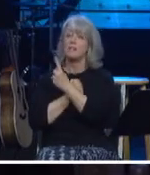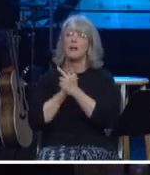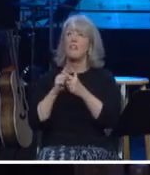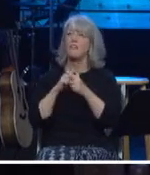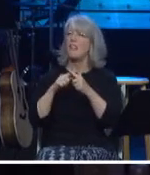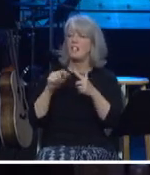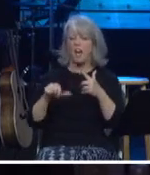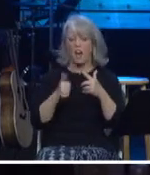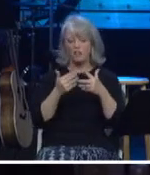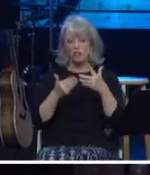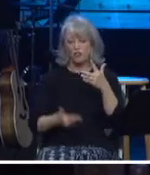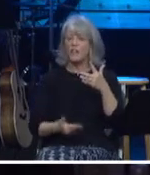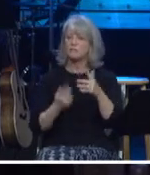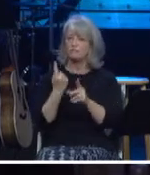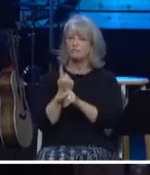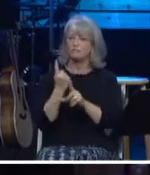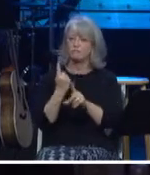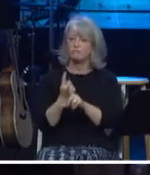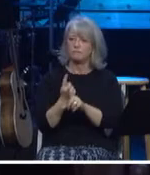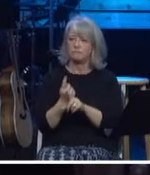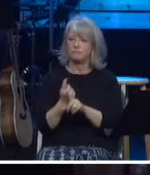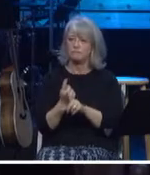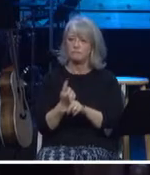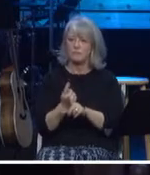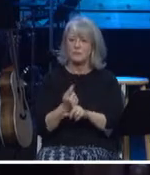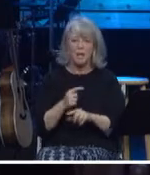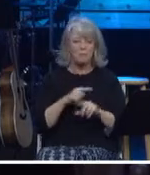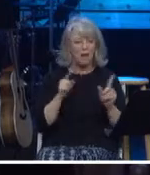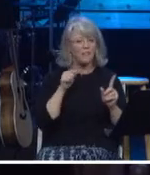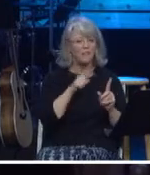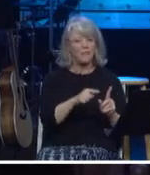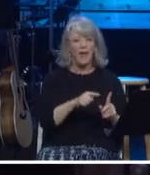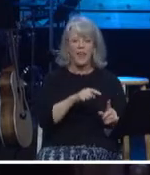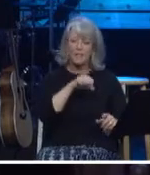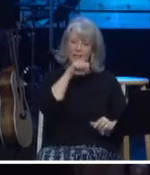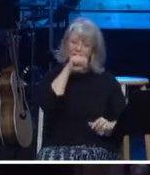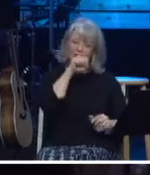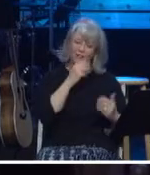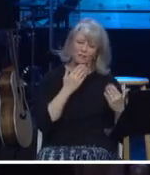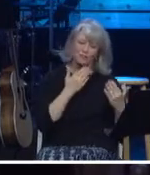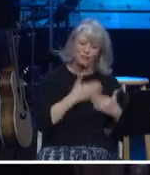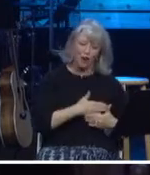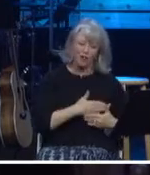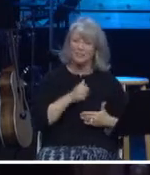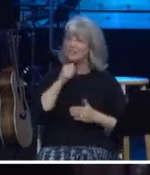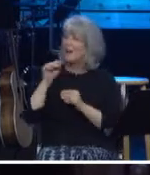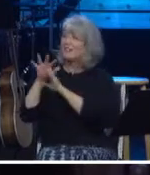Back at John 3, they loved darkness rather than light. They loved their sin.